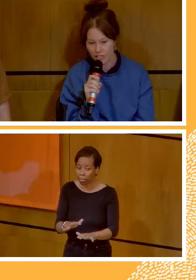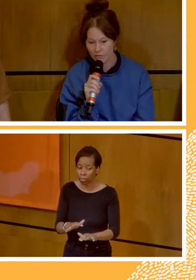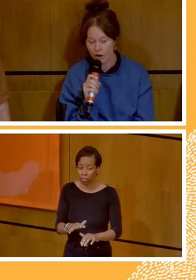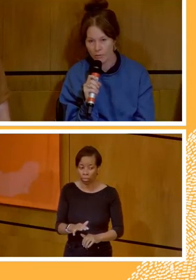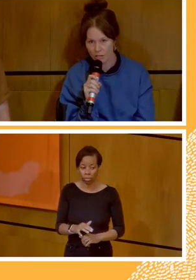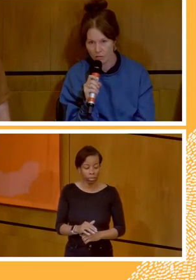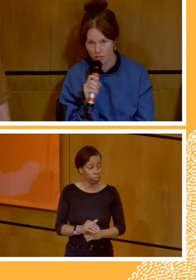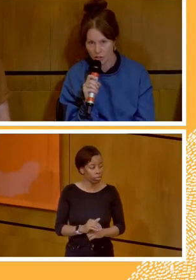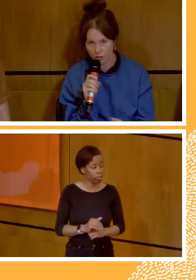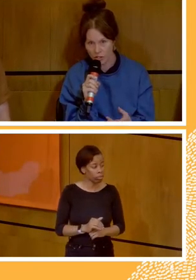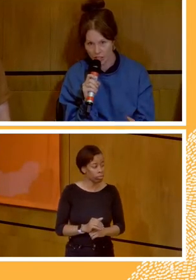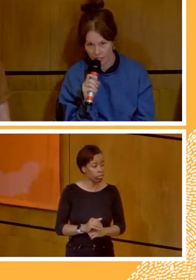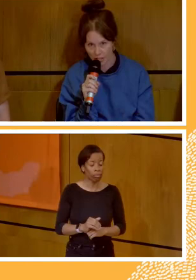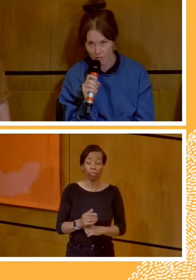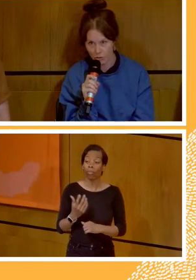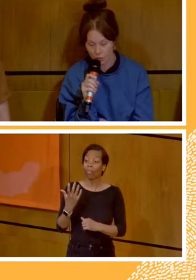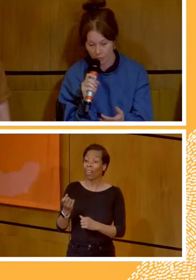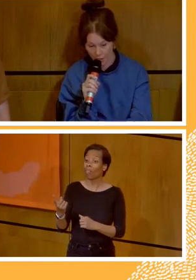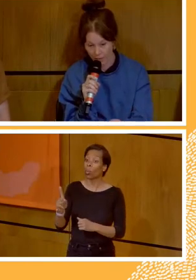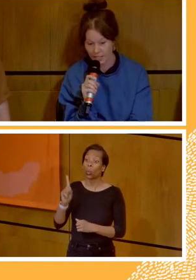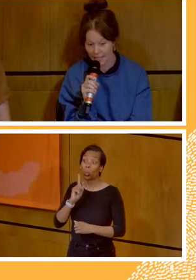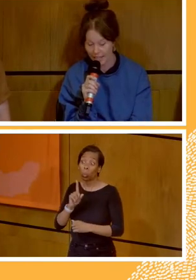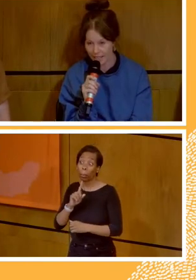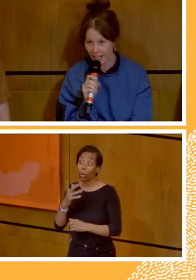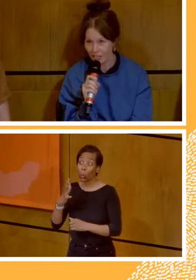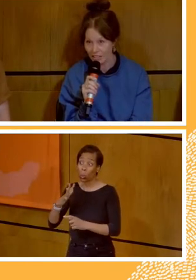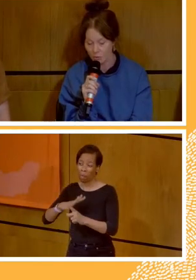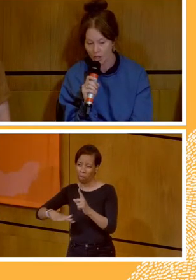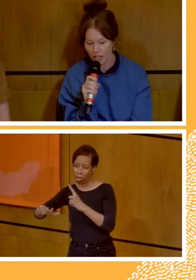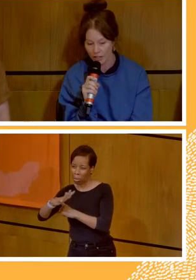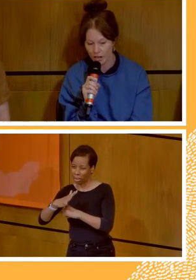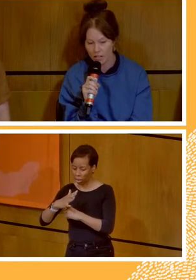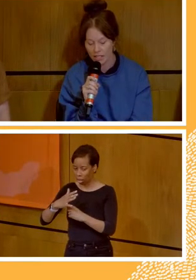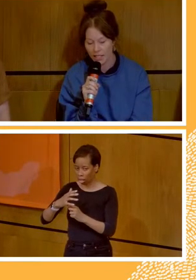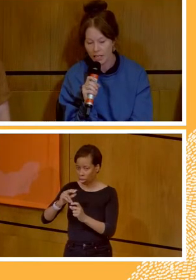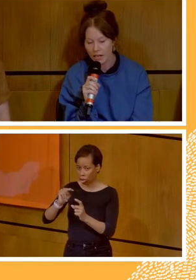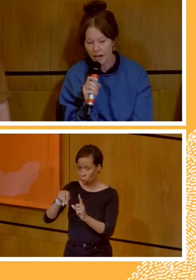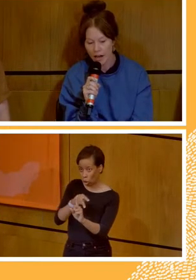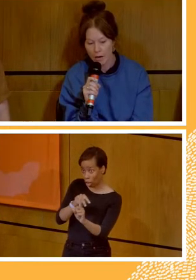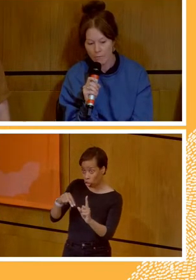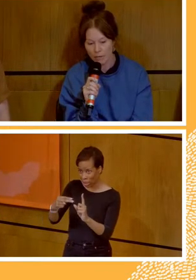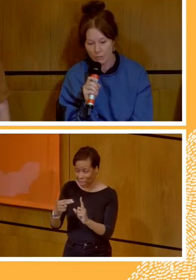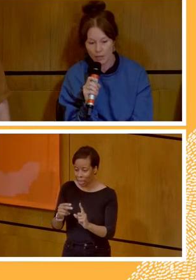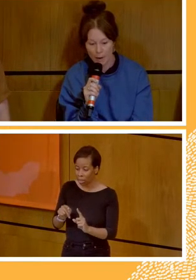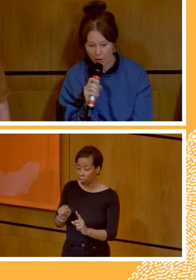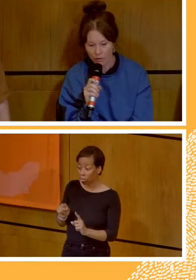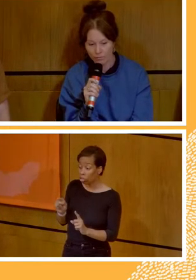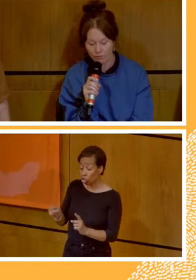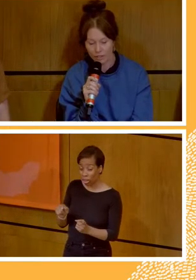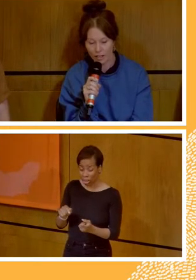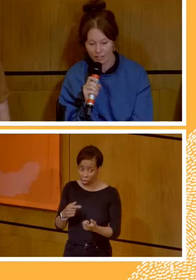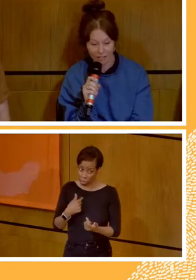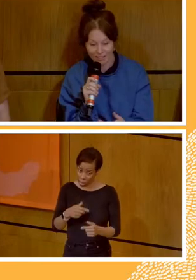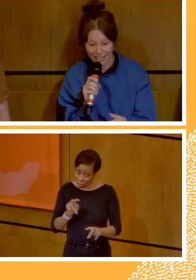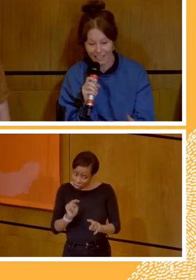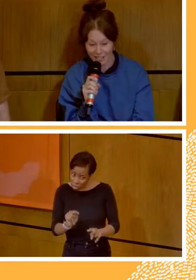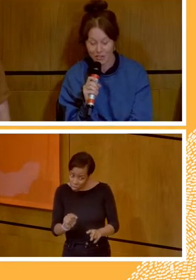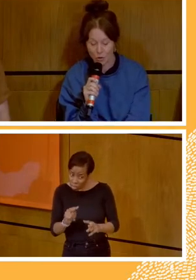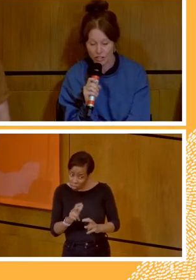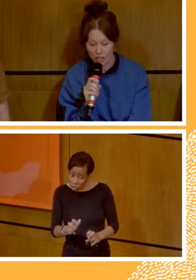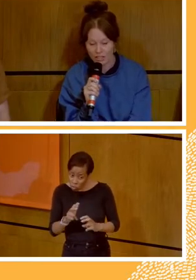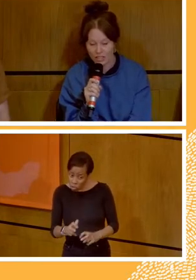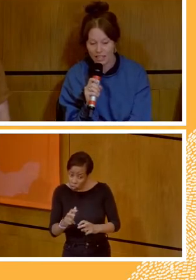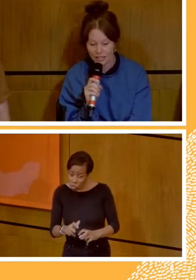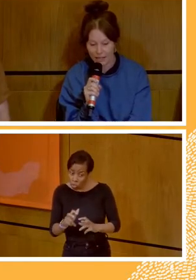so she's an environmental sociologist that she has led and anchored this work in the Arctic, has been about